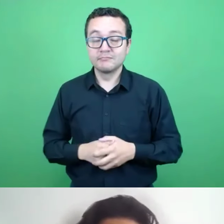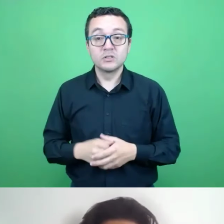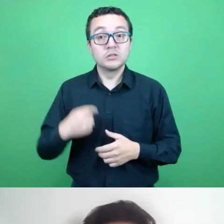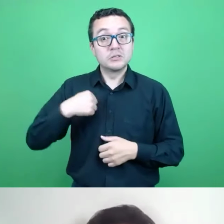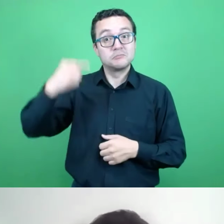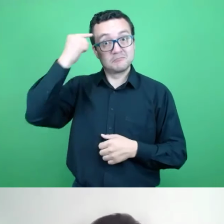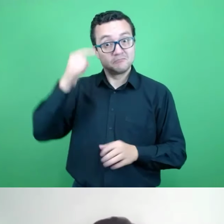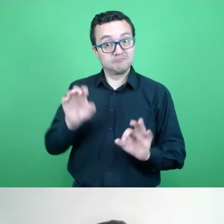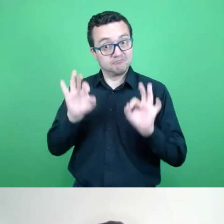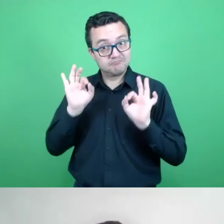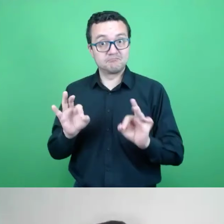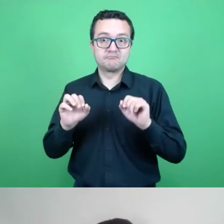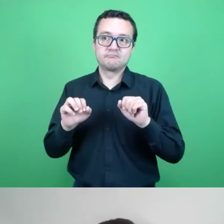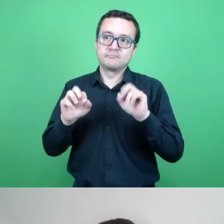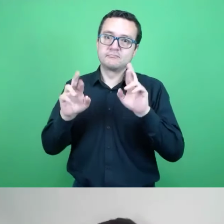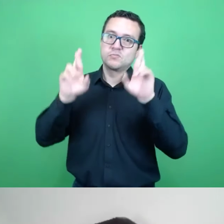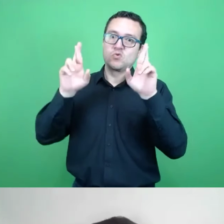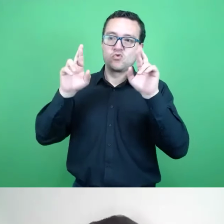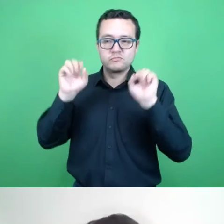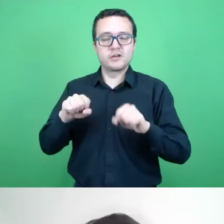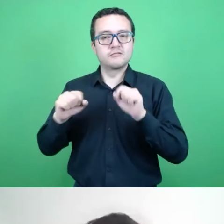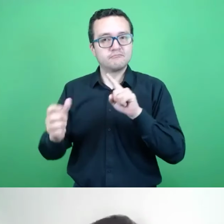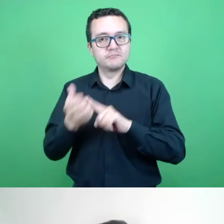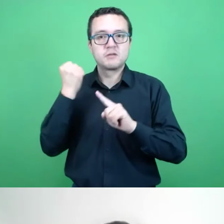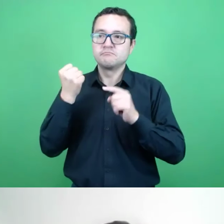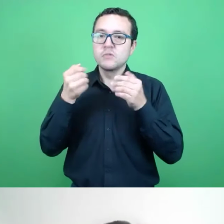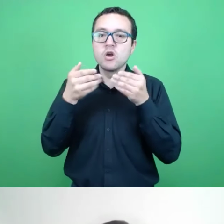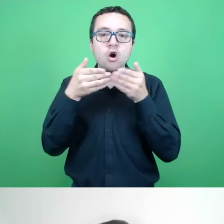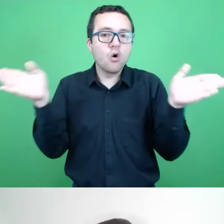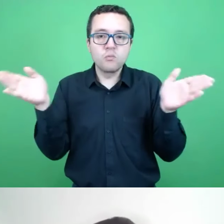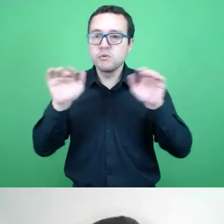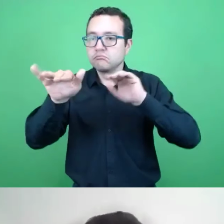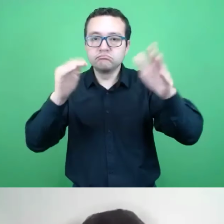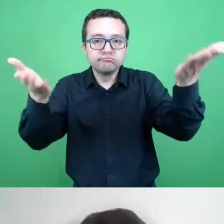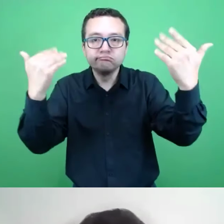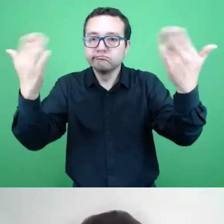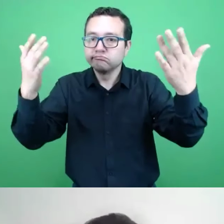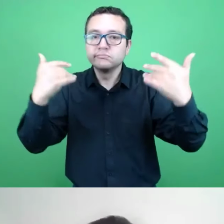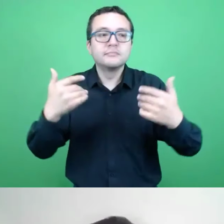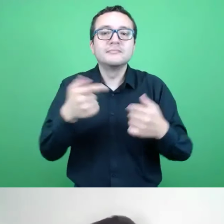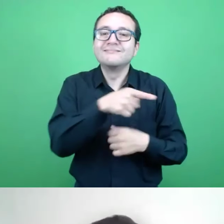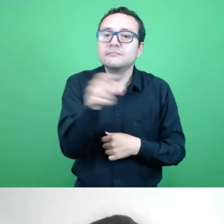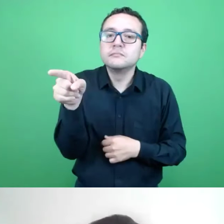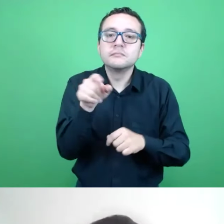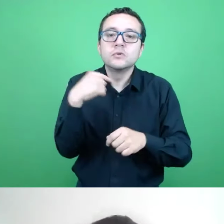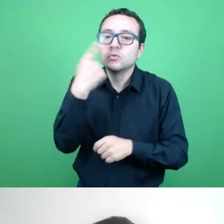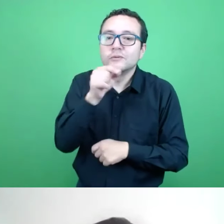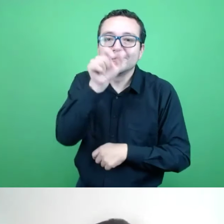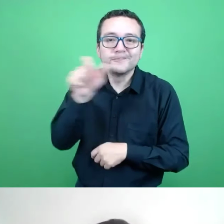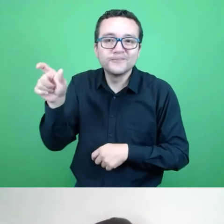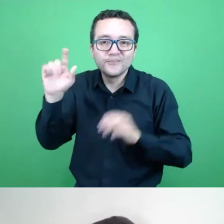for commitments that comes from a youth perspective. And we would be happy to